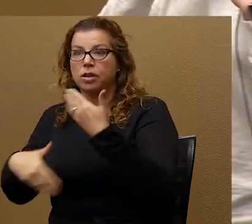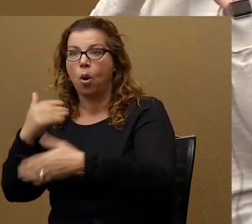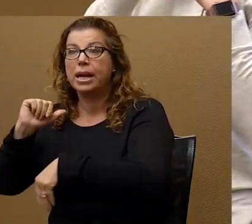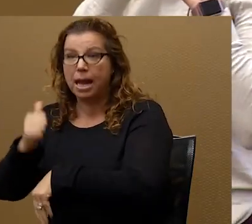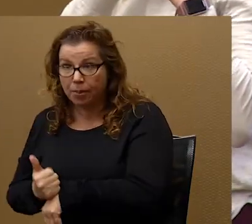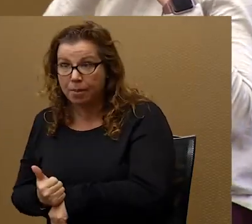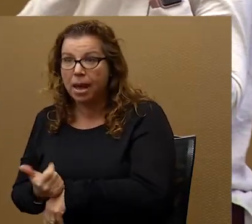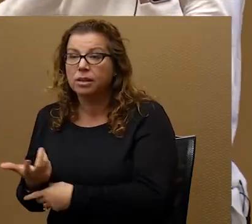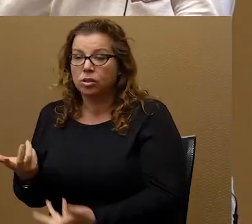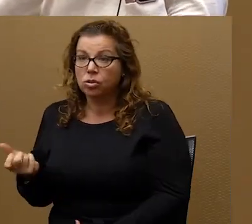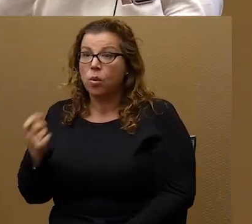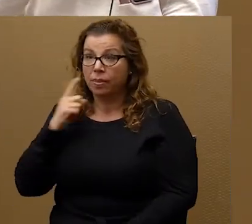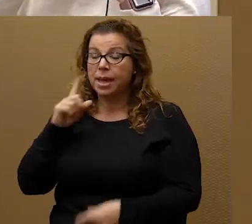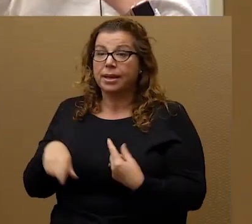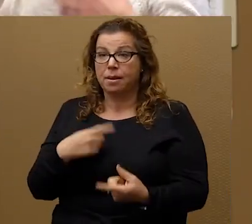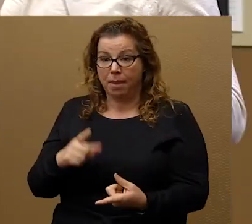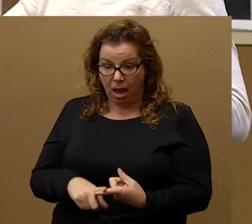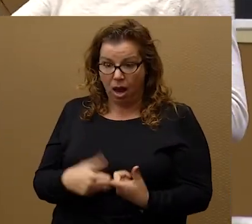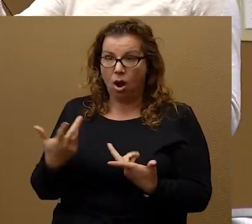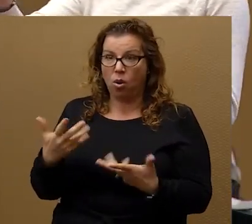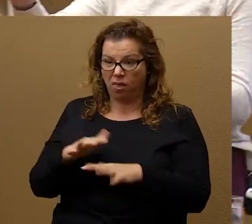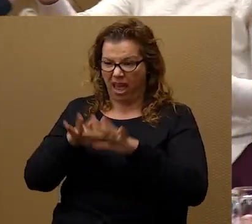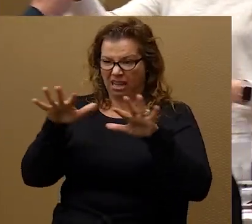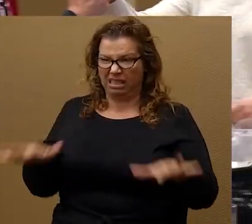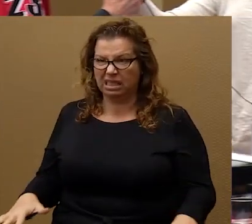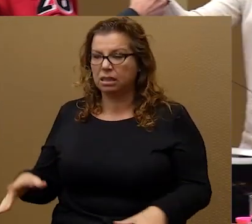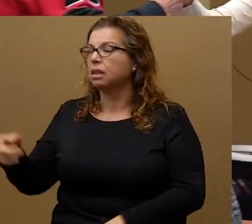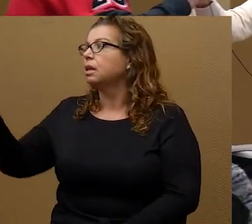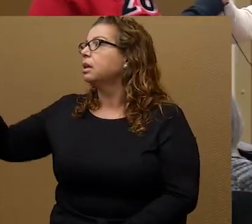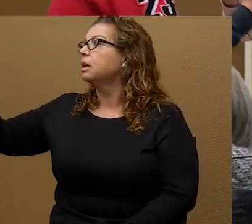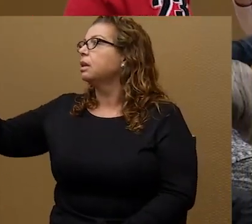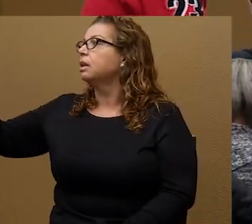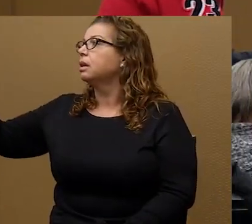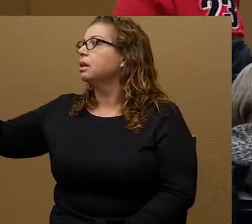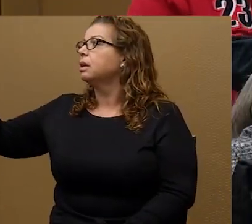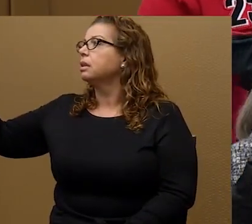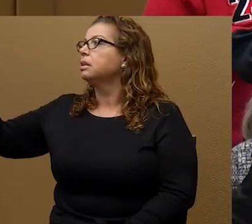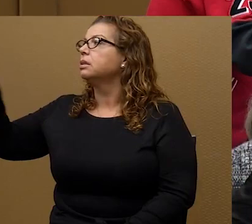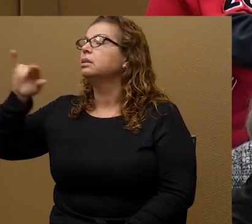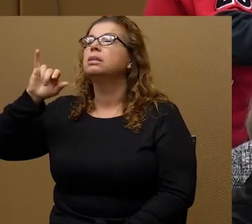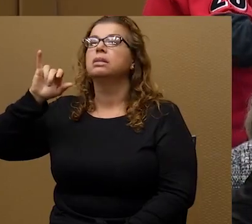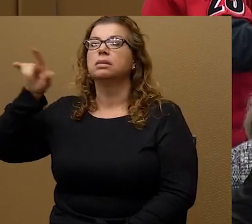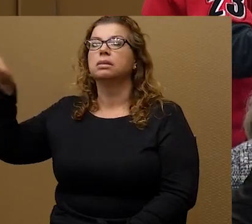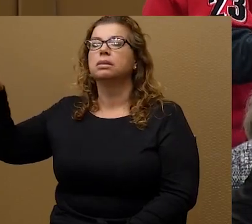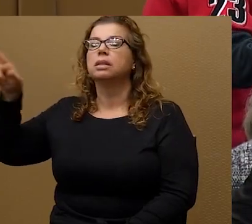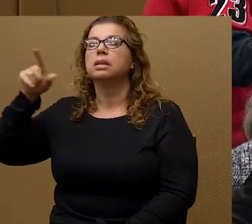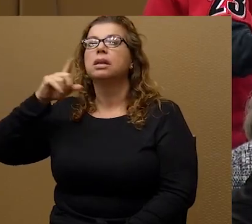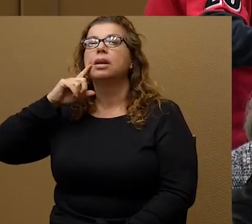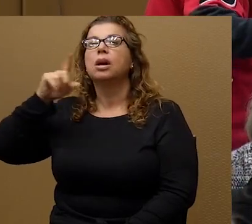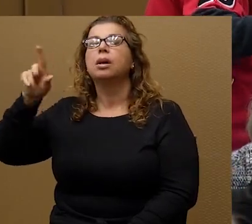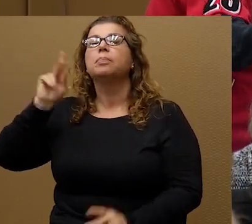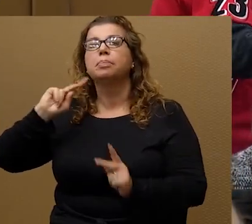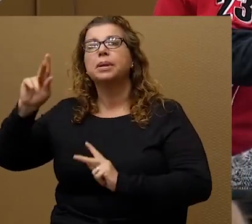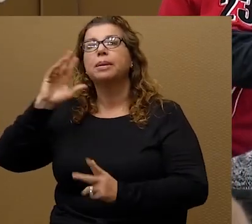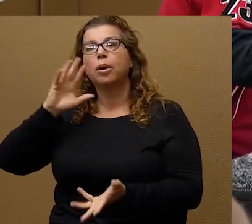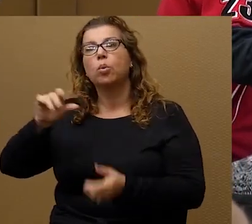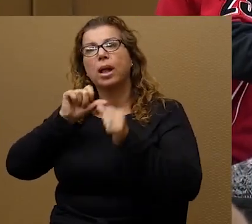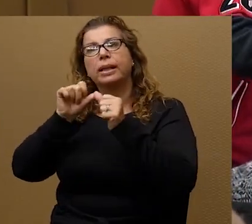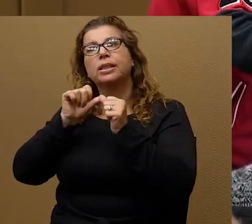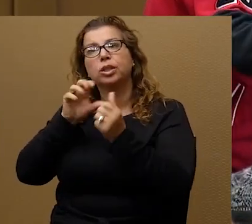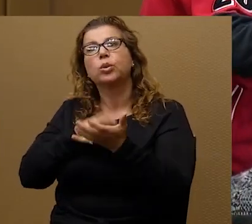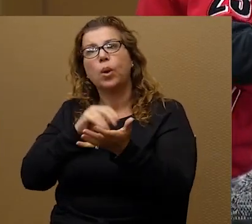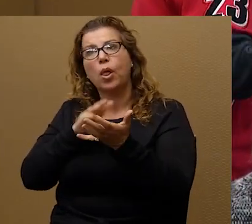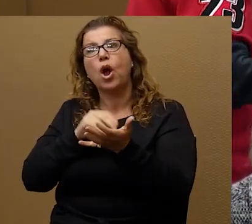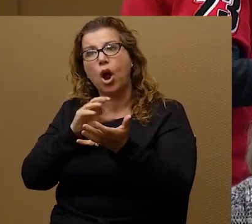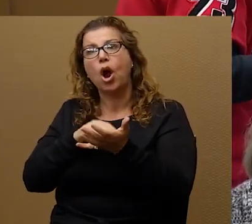to you. That when I hear that though, it reminds me that they will learn. They'll learn through their 30s, they'll learn through their 40s,